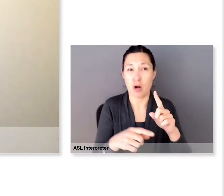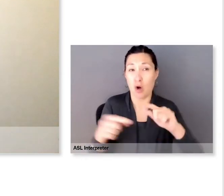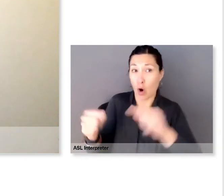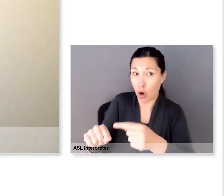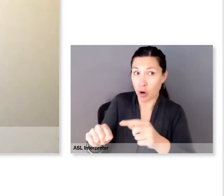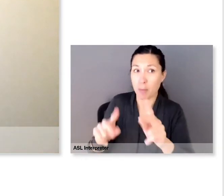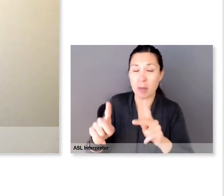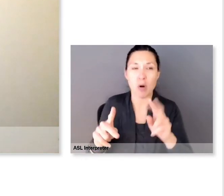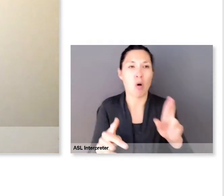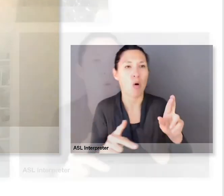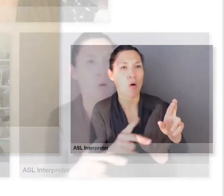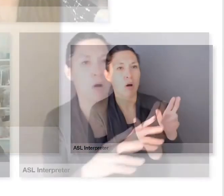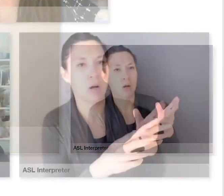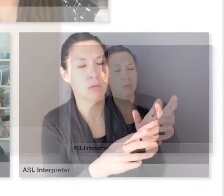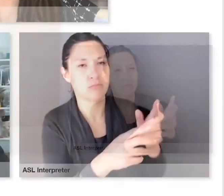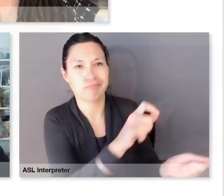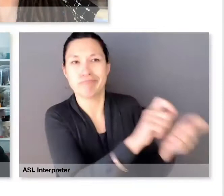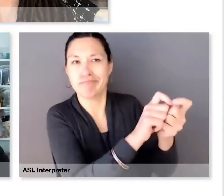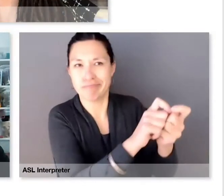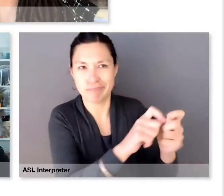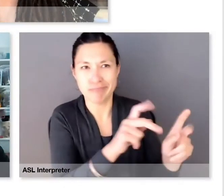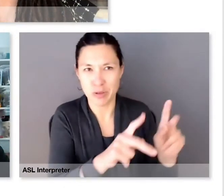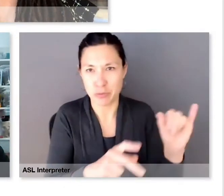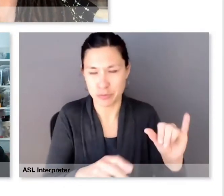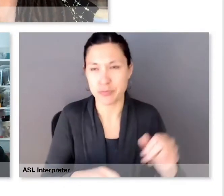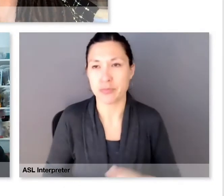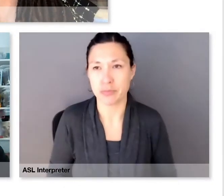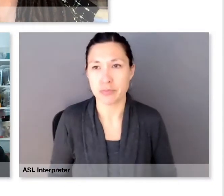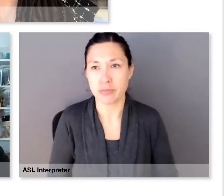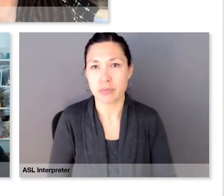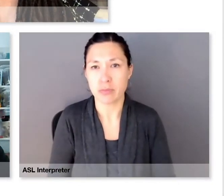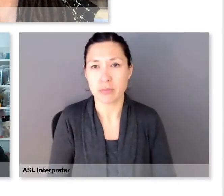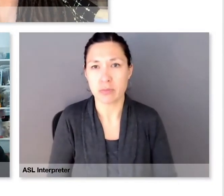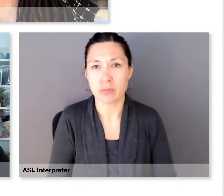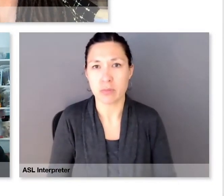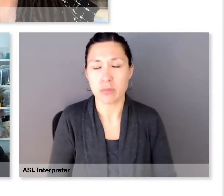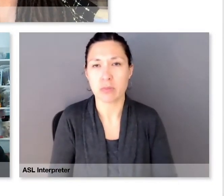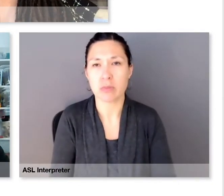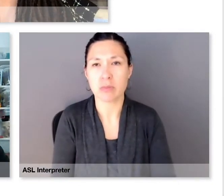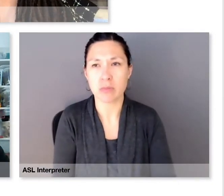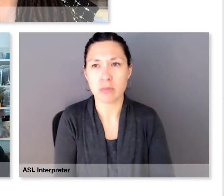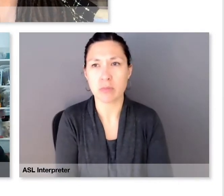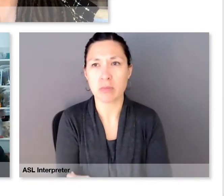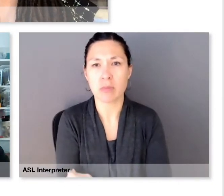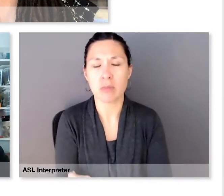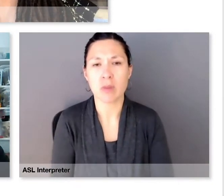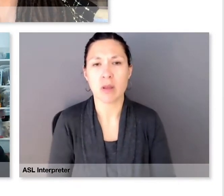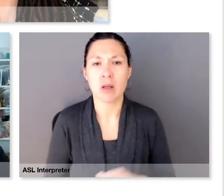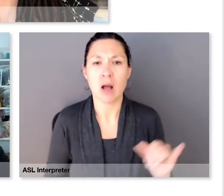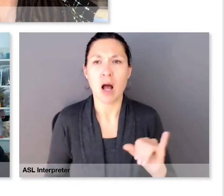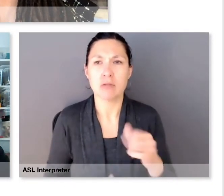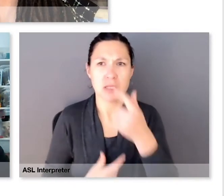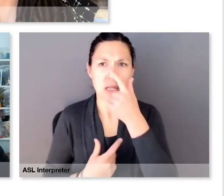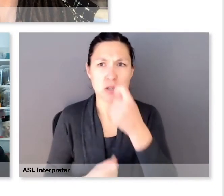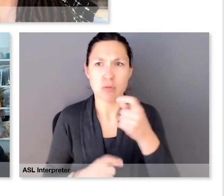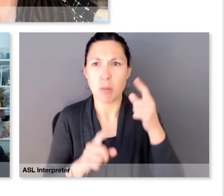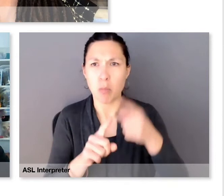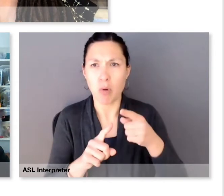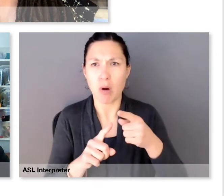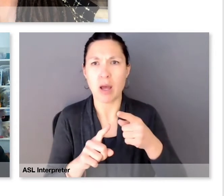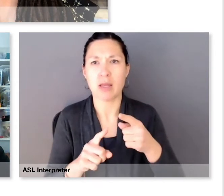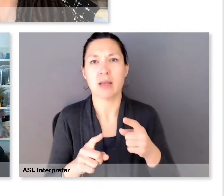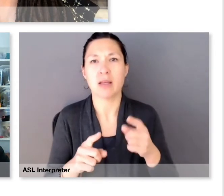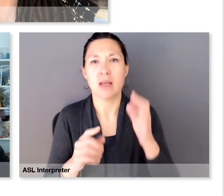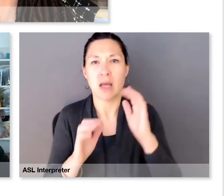the individual is interesting. I also think it's a very interesting point about the sort of collecting more data can be